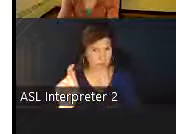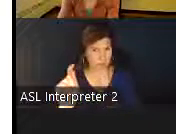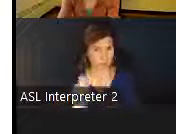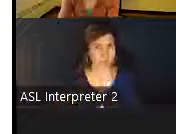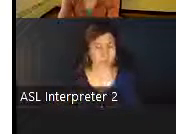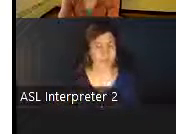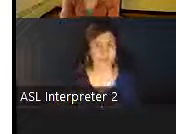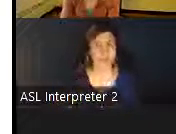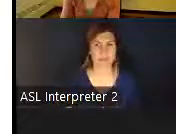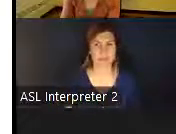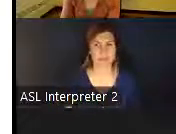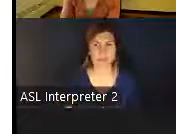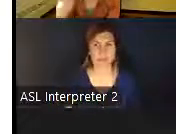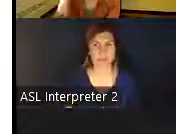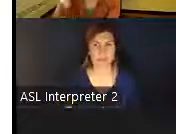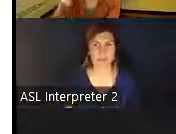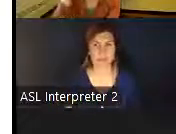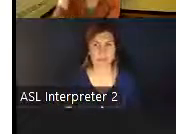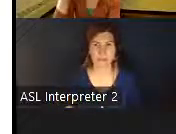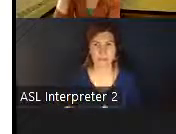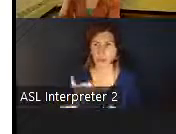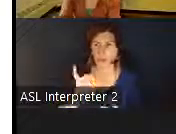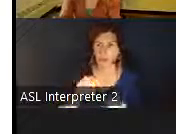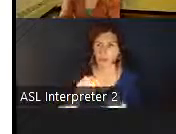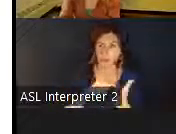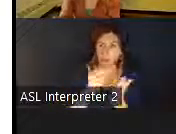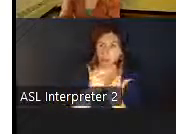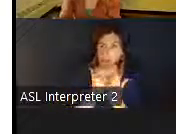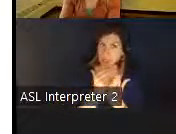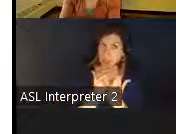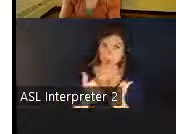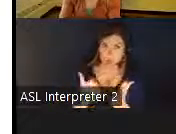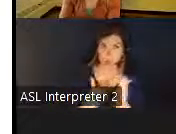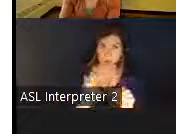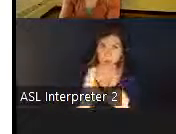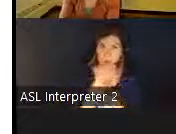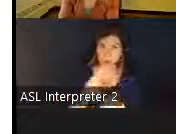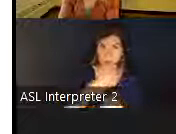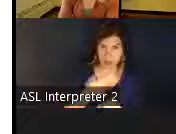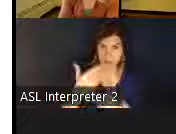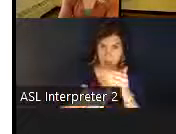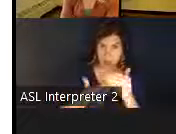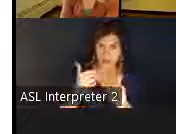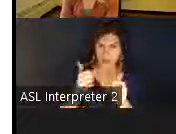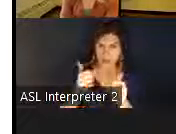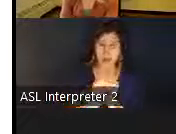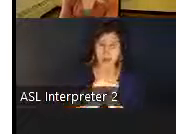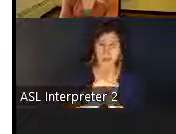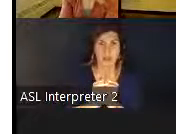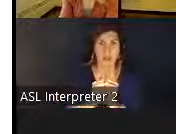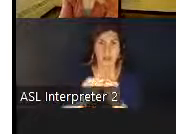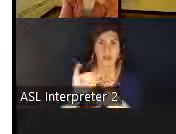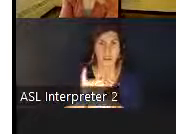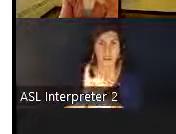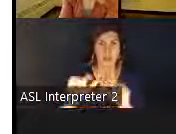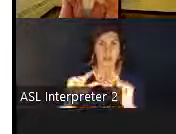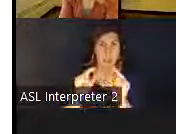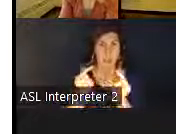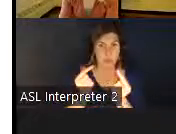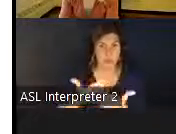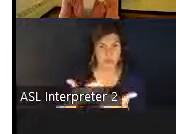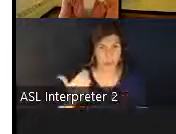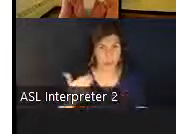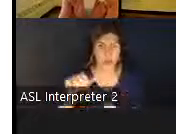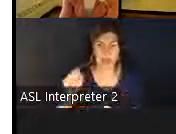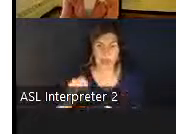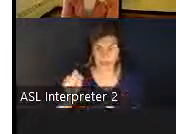has this menu, or have we used this process with industry groups? I would say yes,